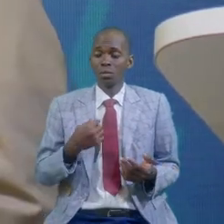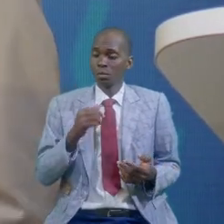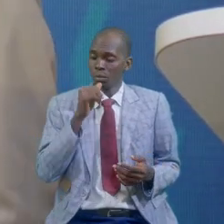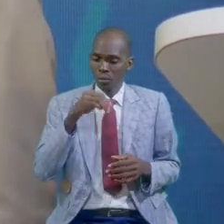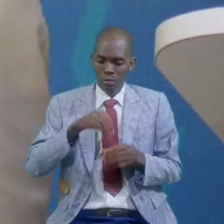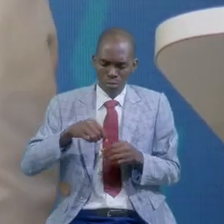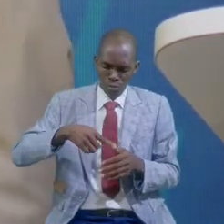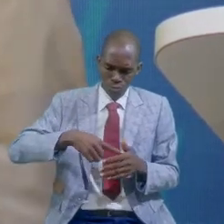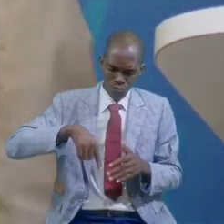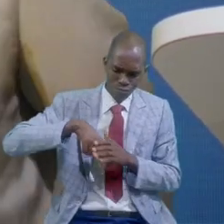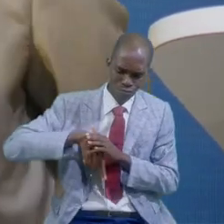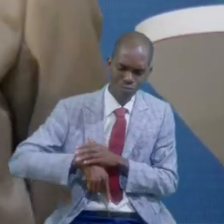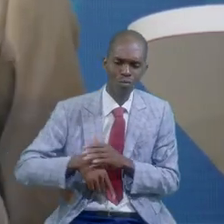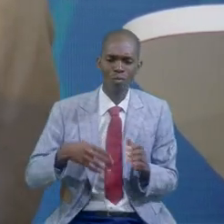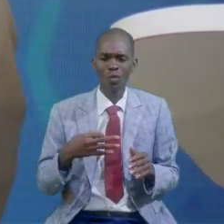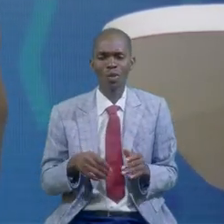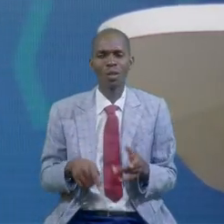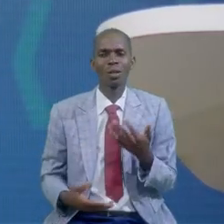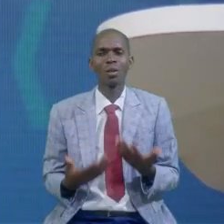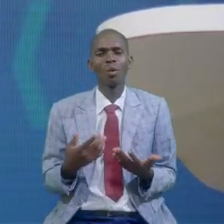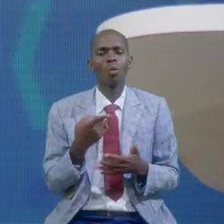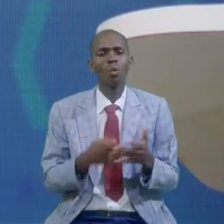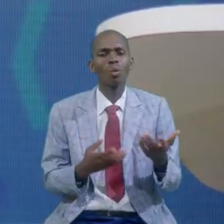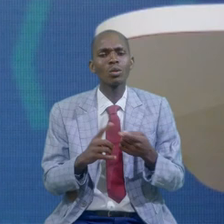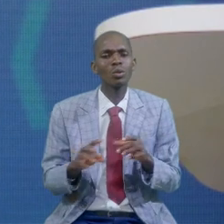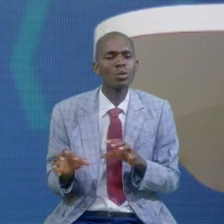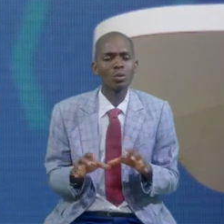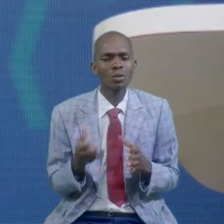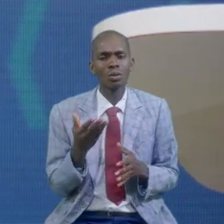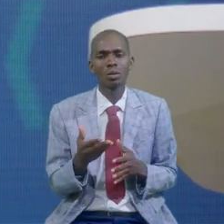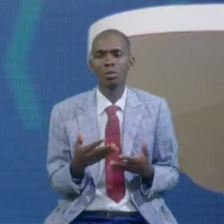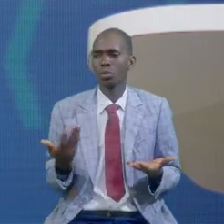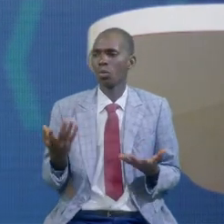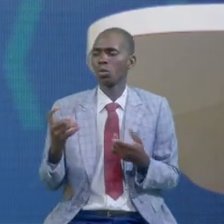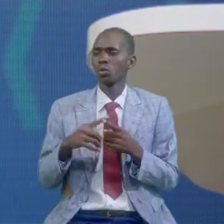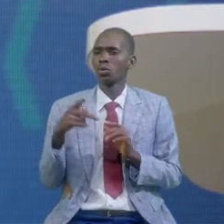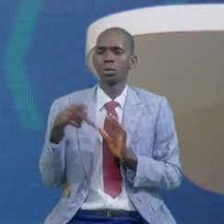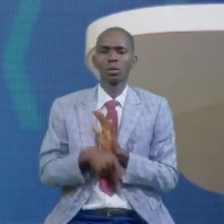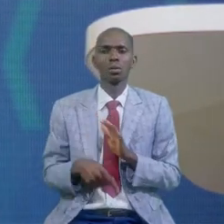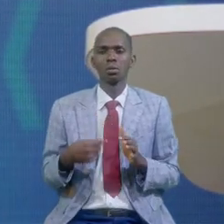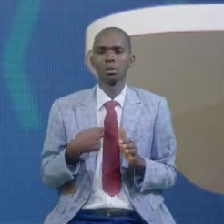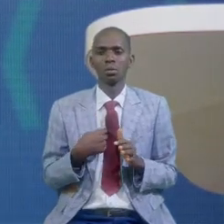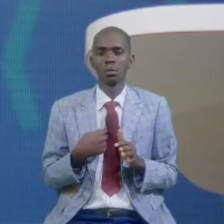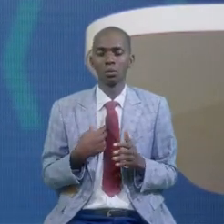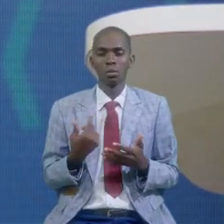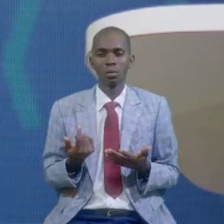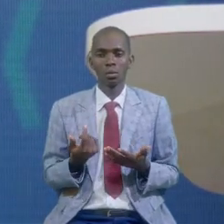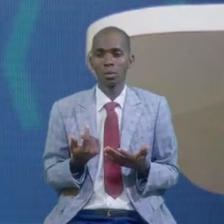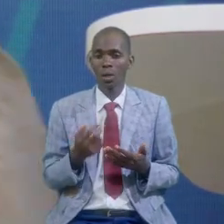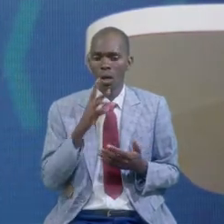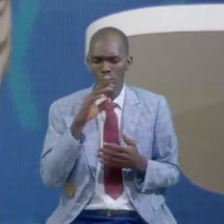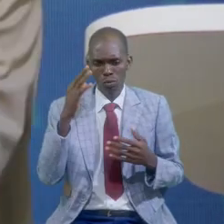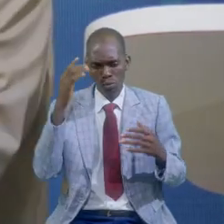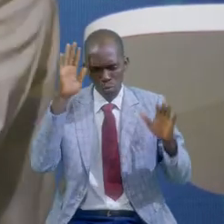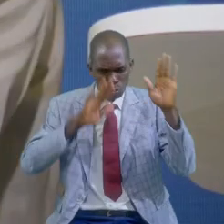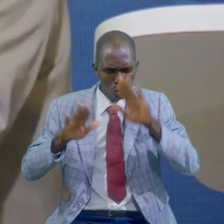What's he intending to do? He wants to kill me. Are you bothered? Not at all.